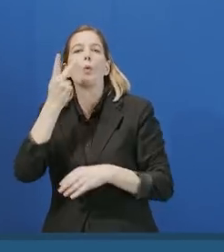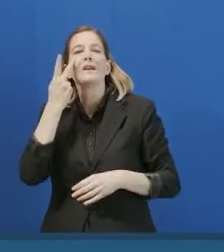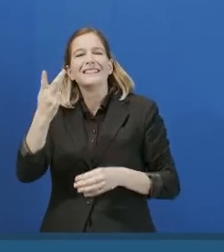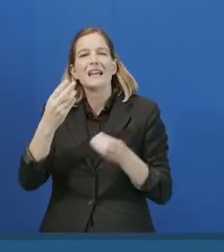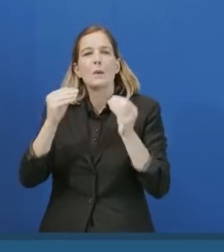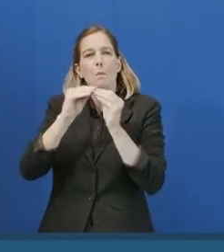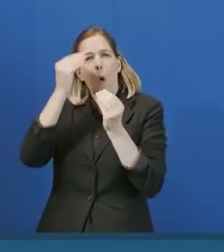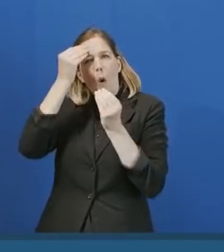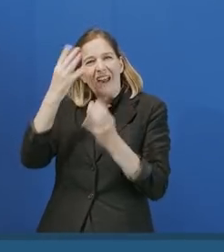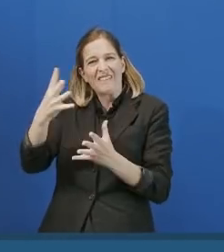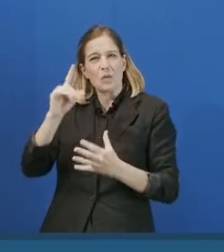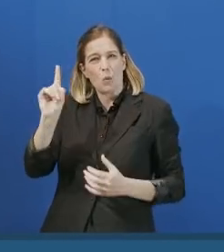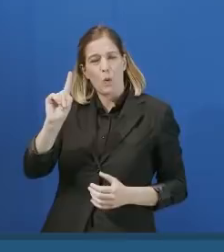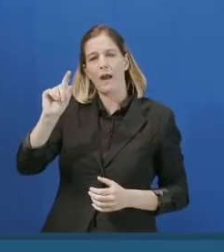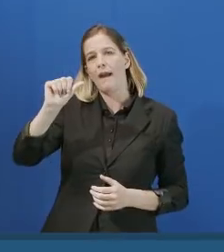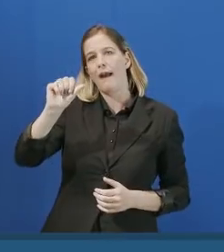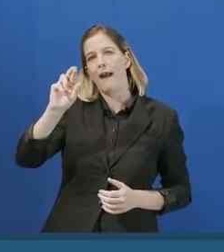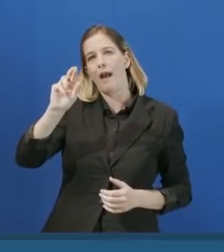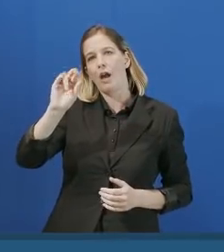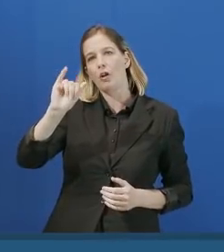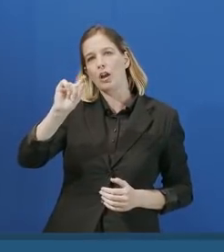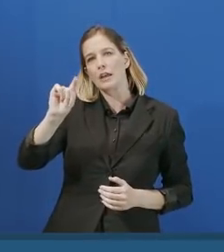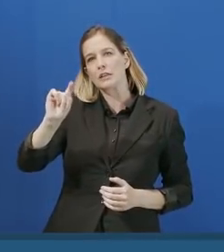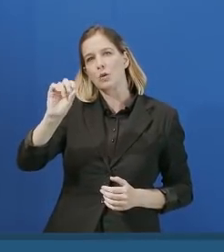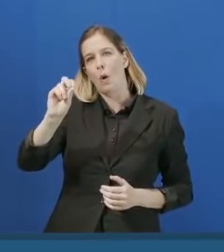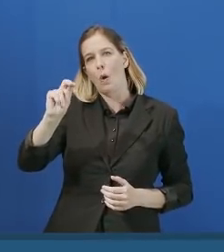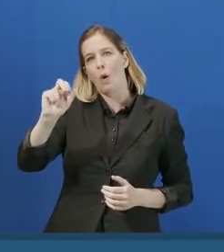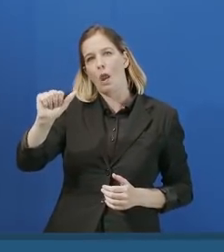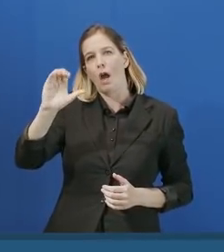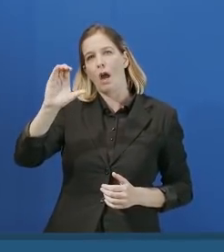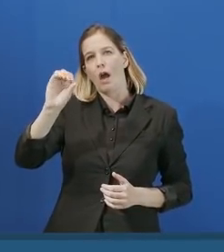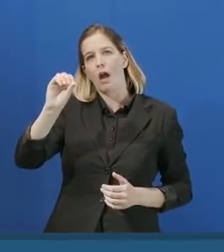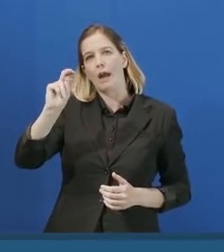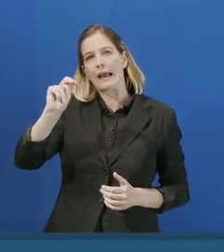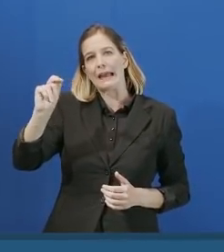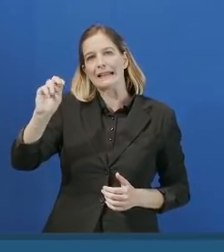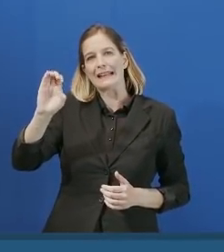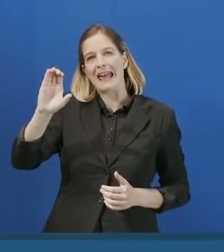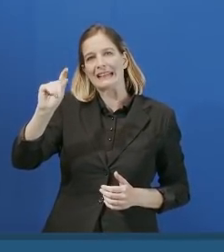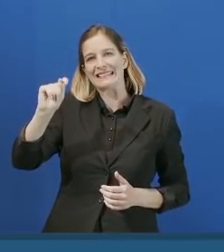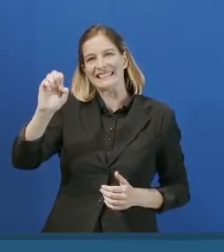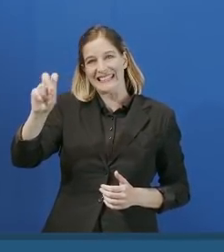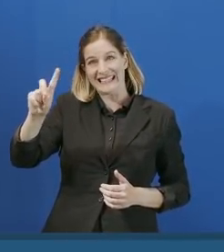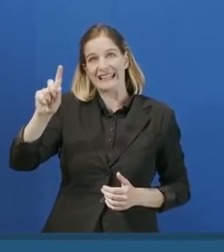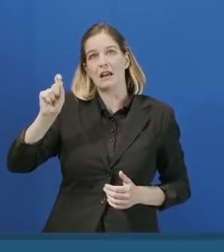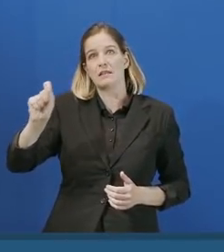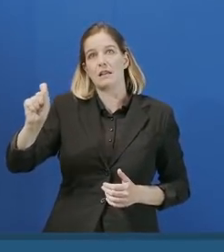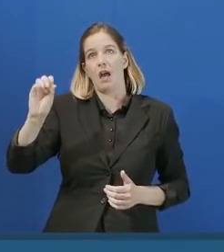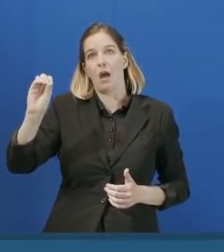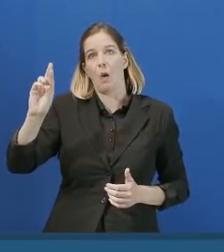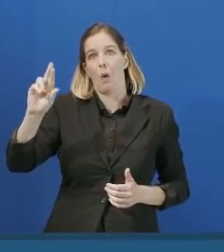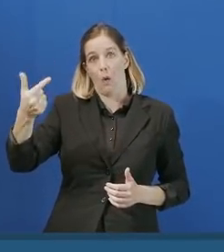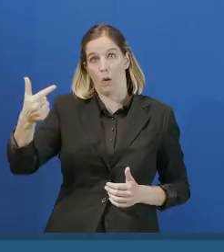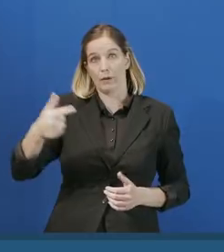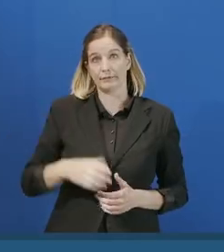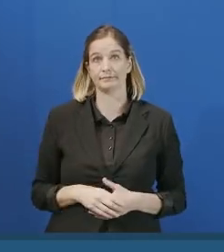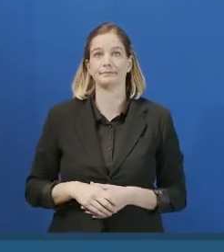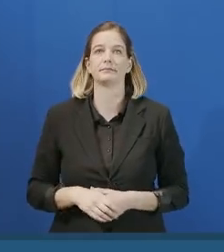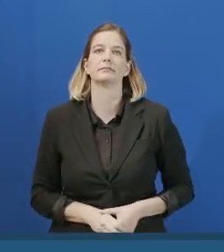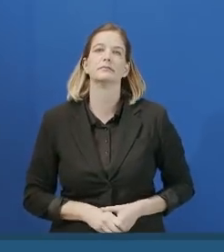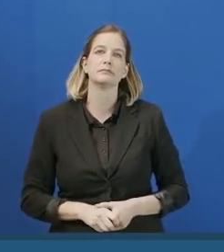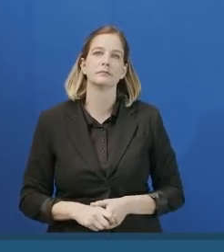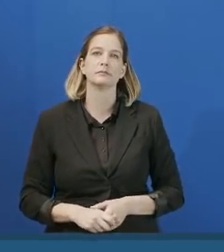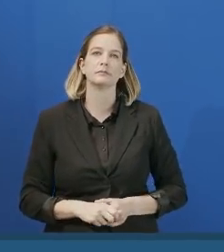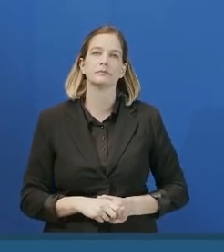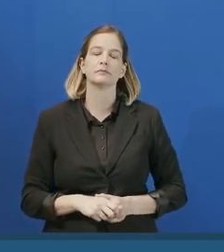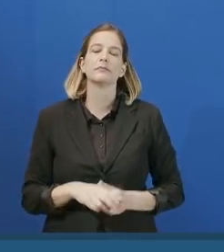I also want you to know that we have a goal. We're planning ahead in terms of what we